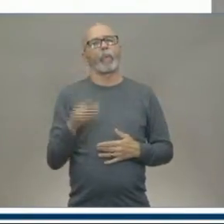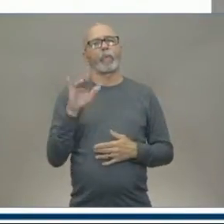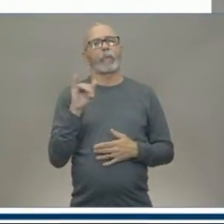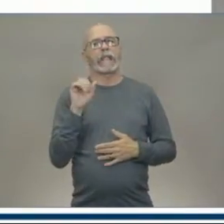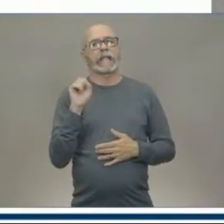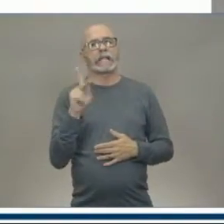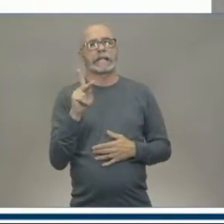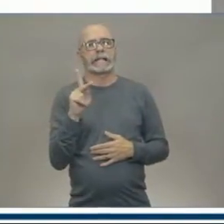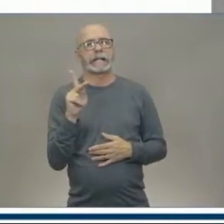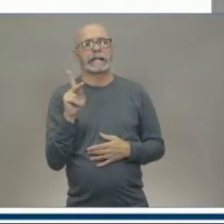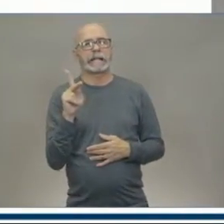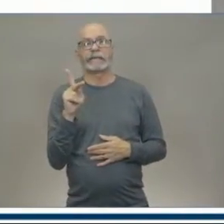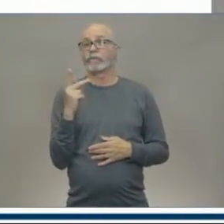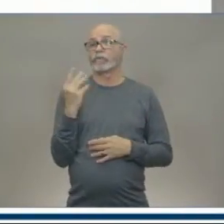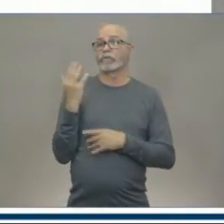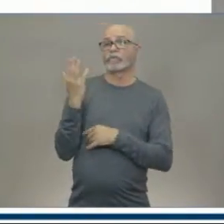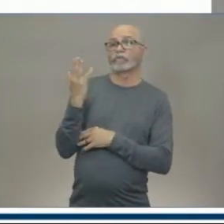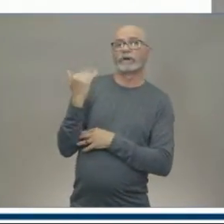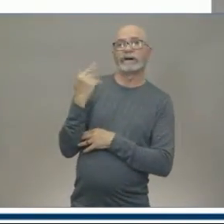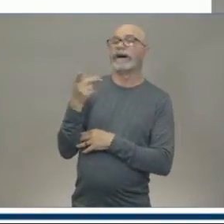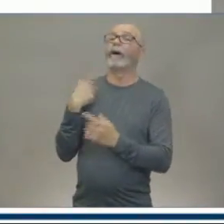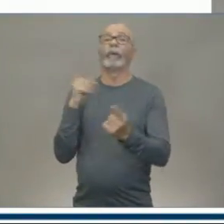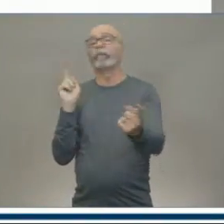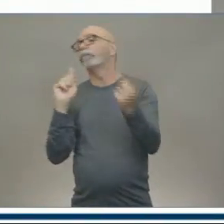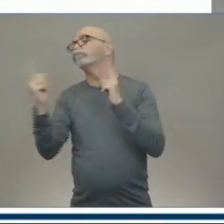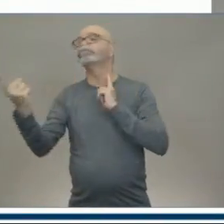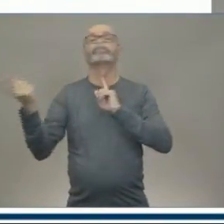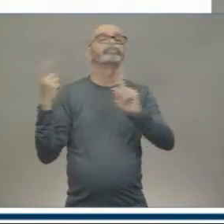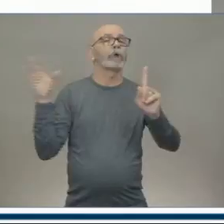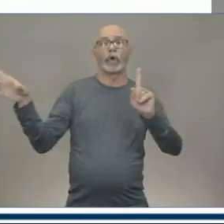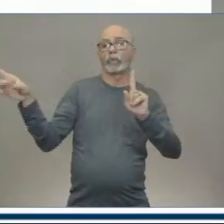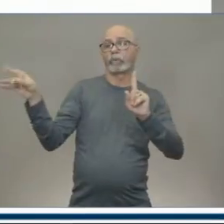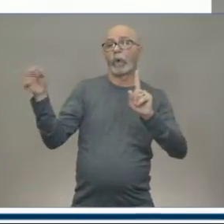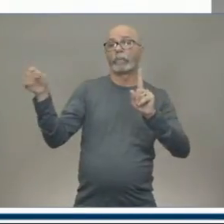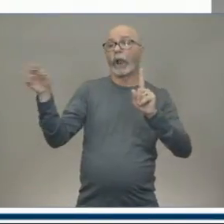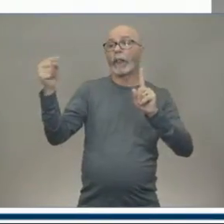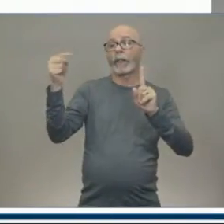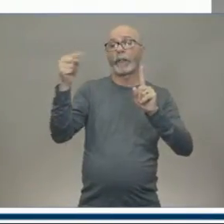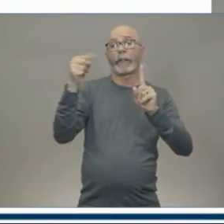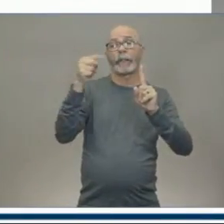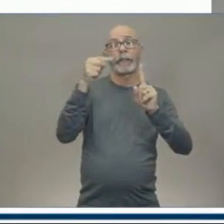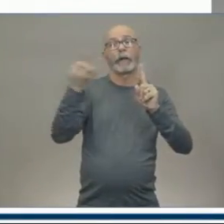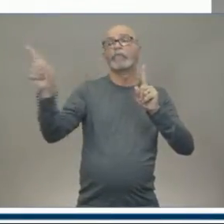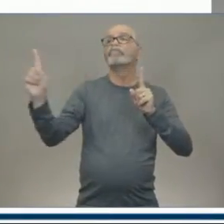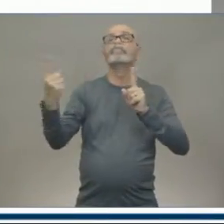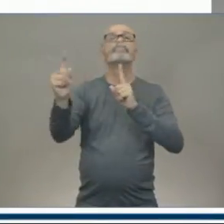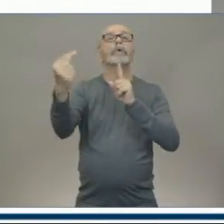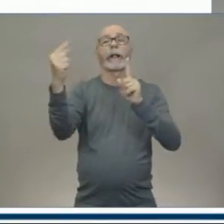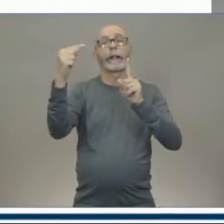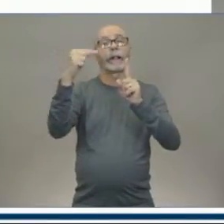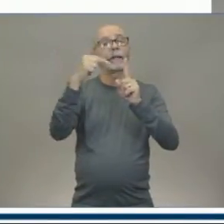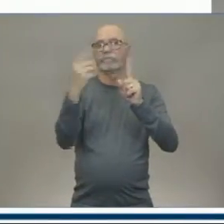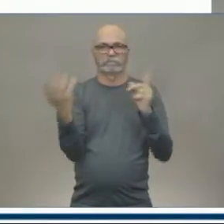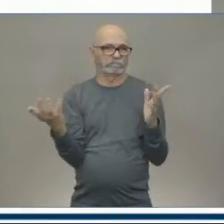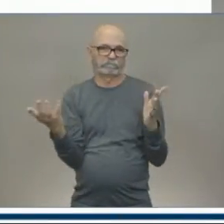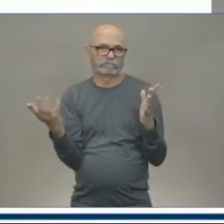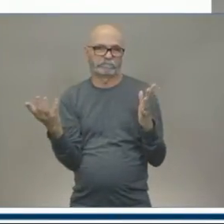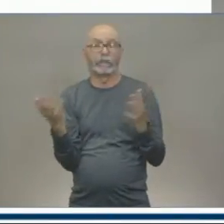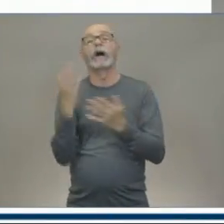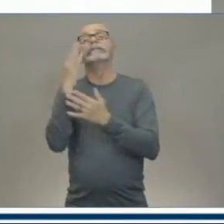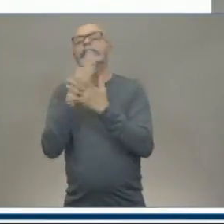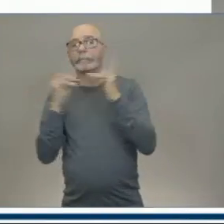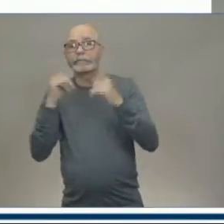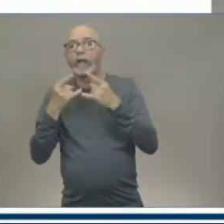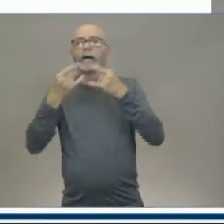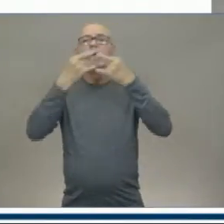fairly transient interaction between people. And often, fortunately, we have many people in there are wearing masks, and all that